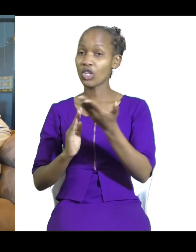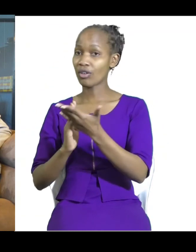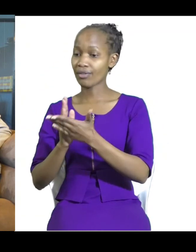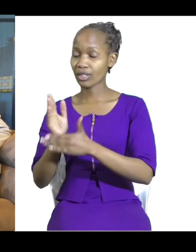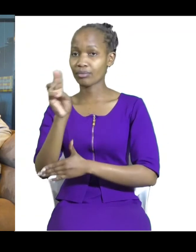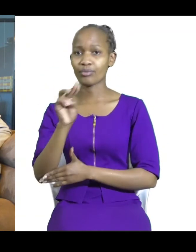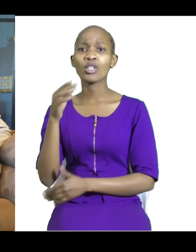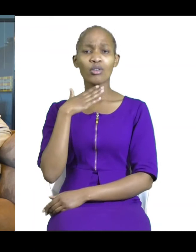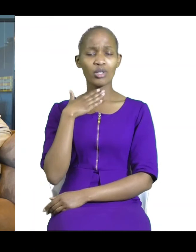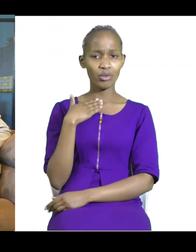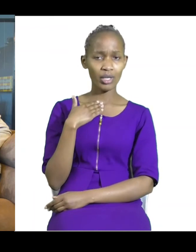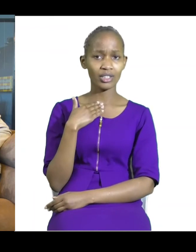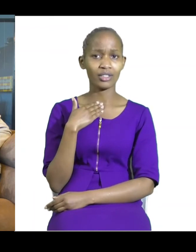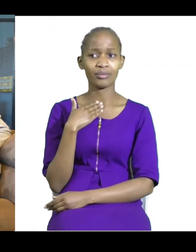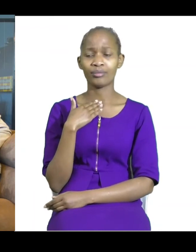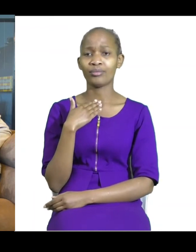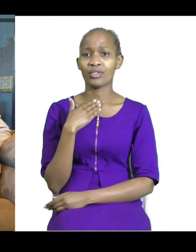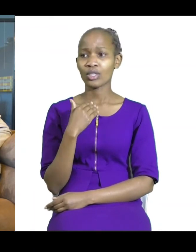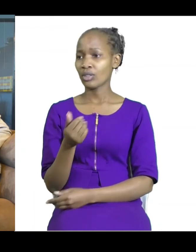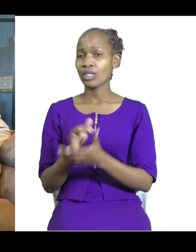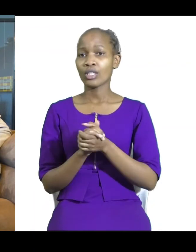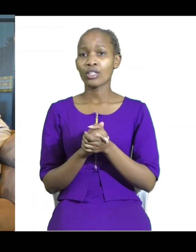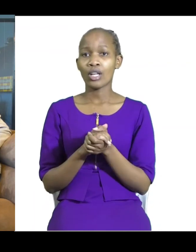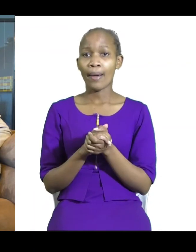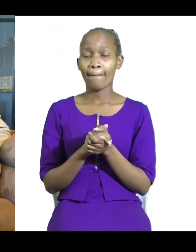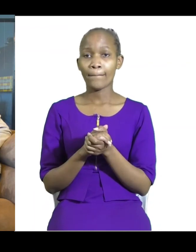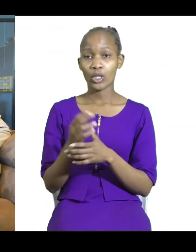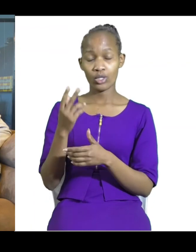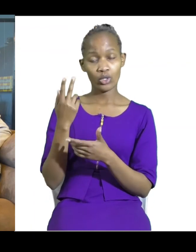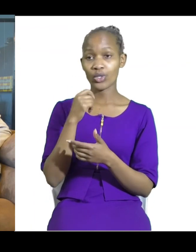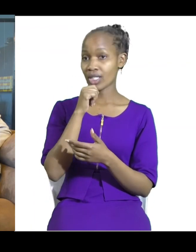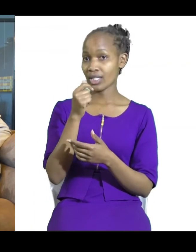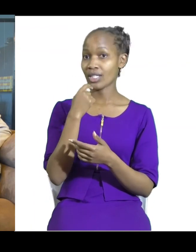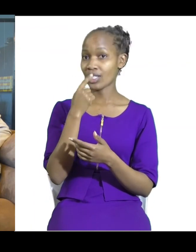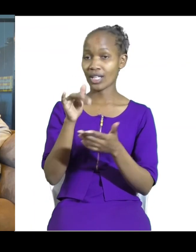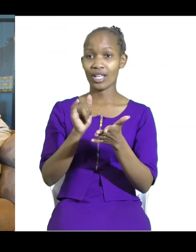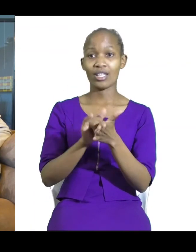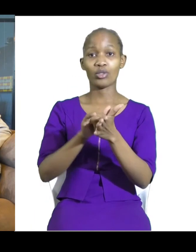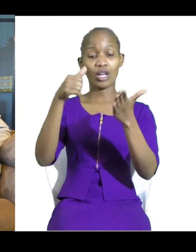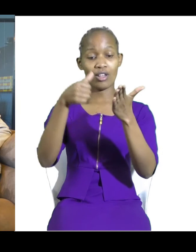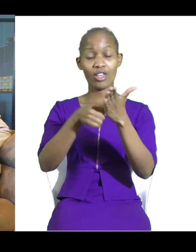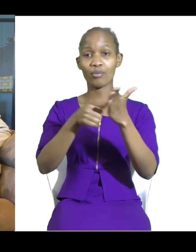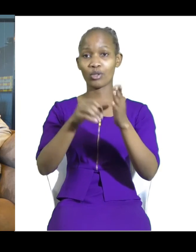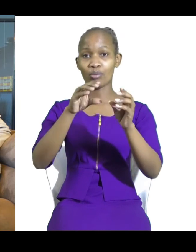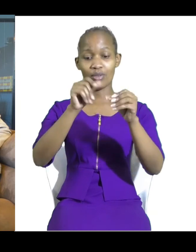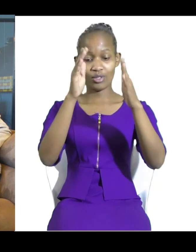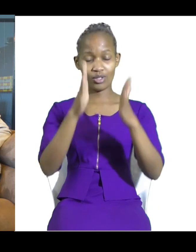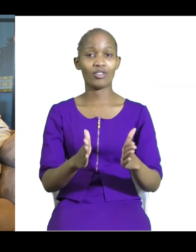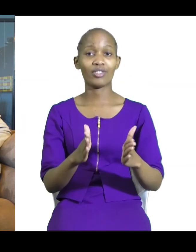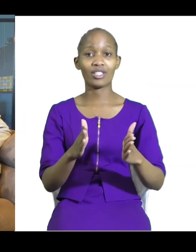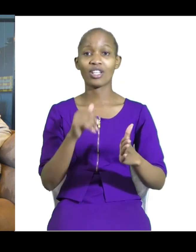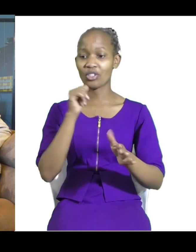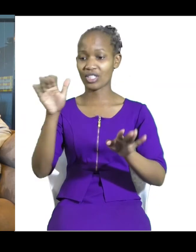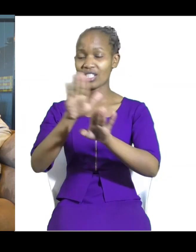to shift the narrative from complaining that everything is a problem to actually being problem solvers, as you've sort